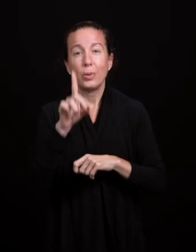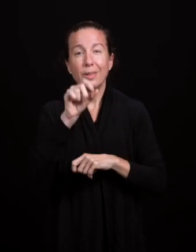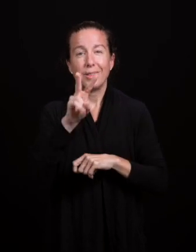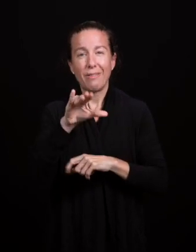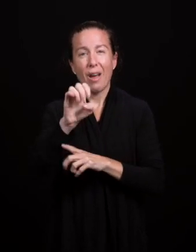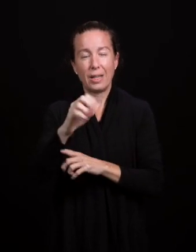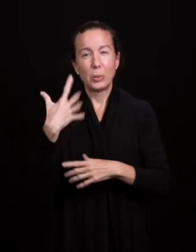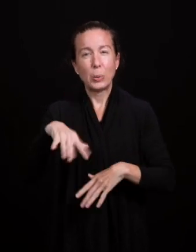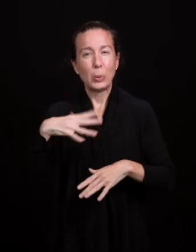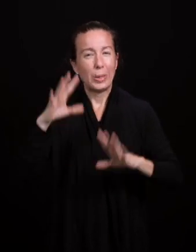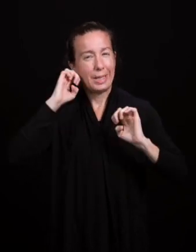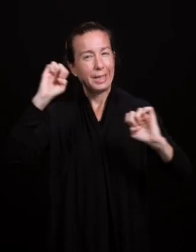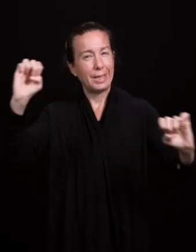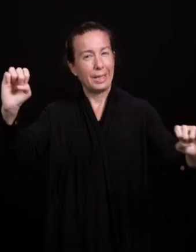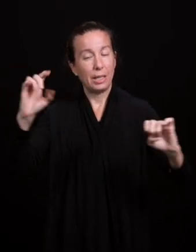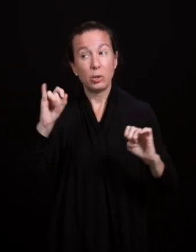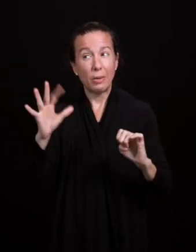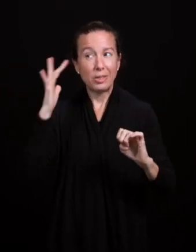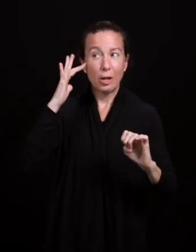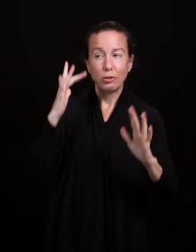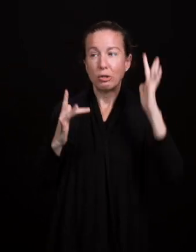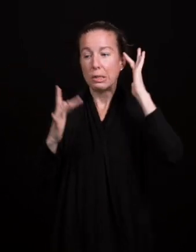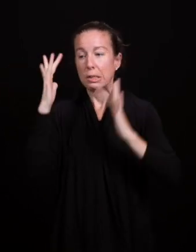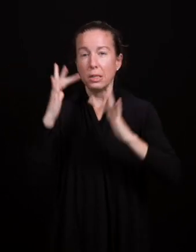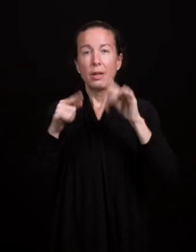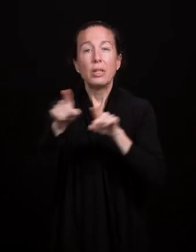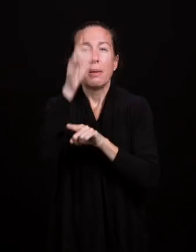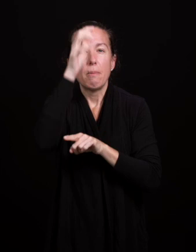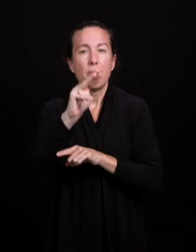bit of feedback if you kind of touch them, just like a microphone would.